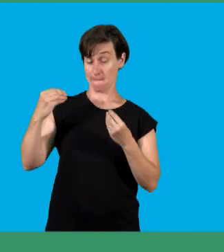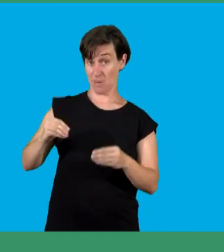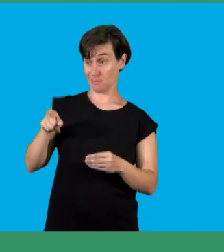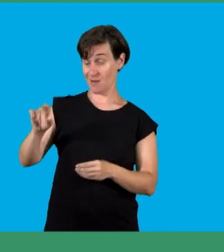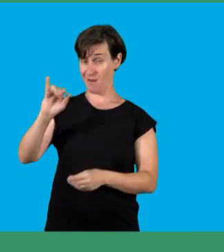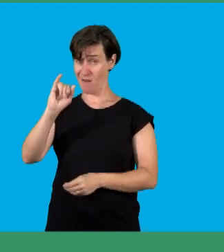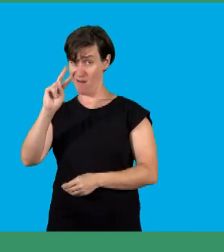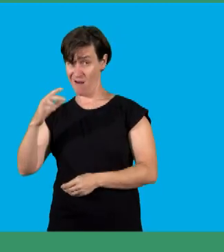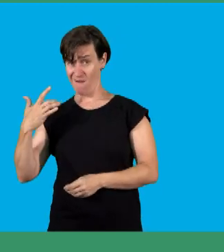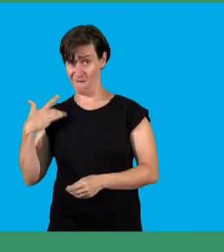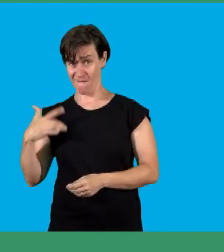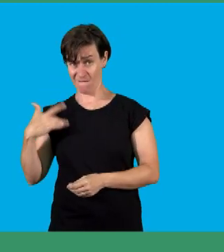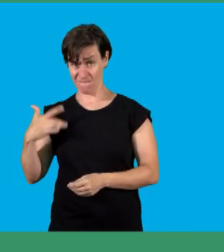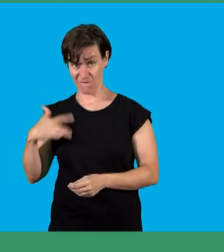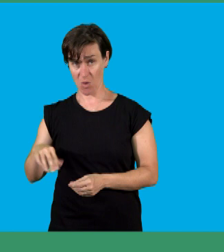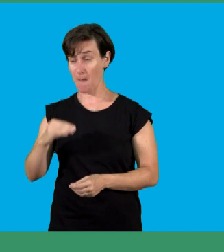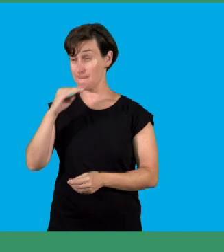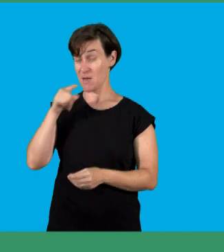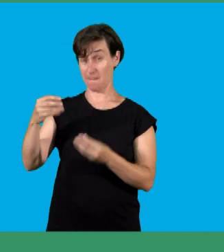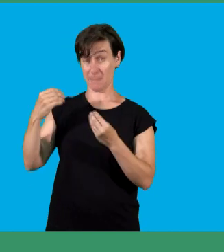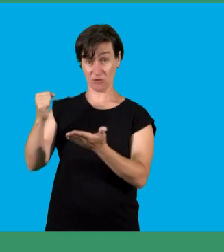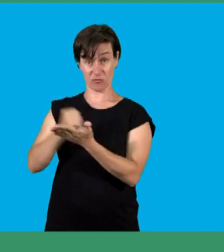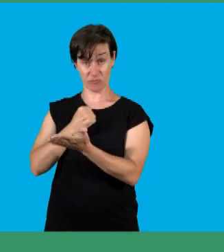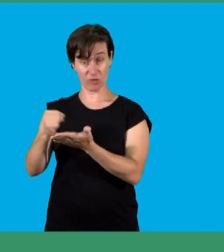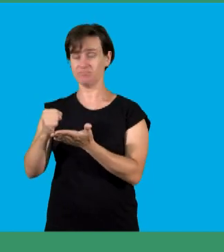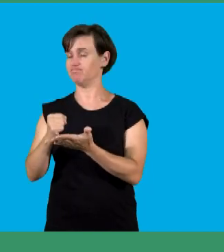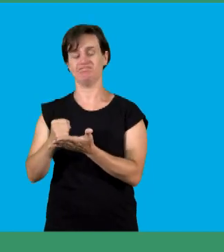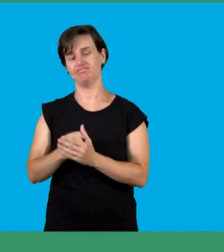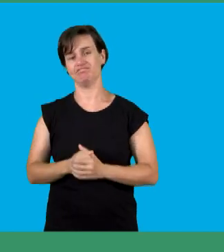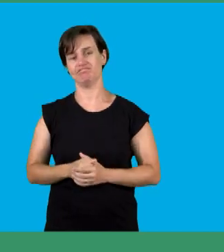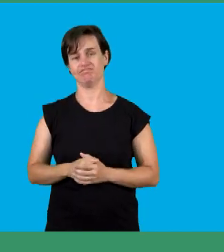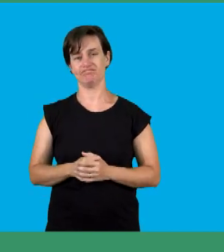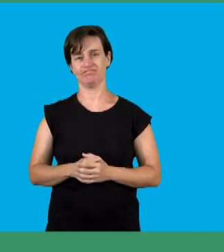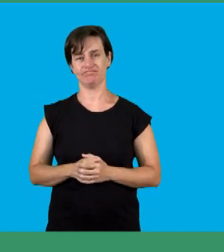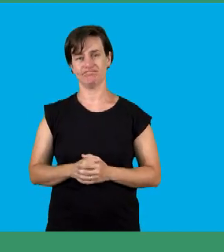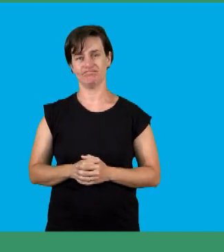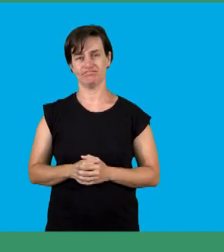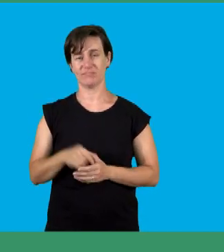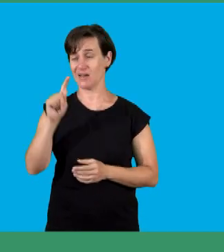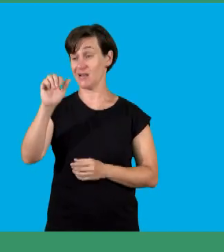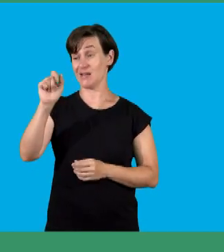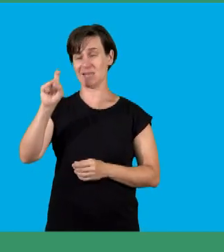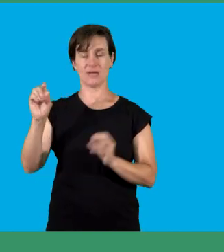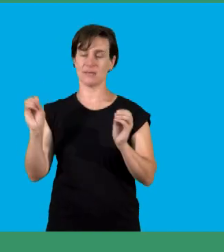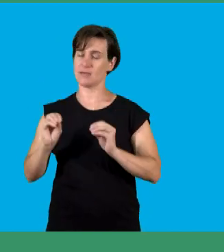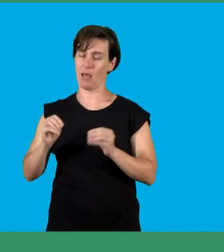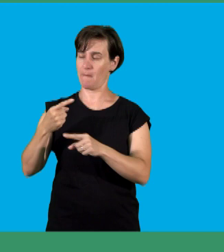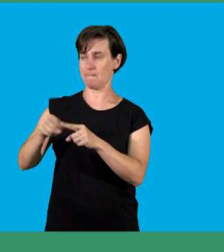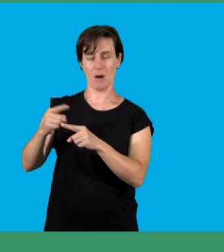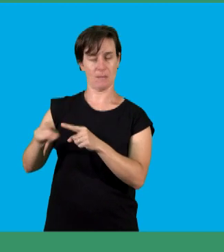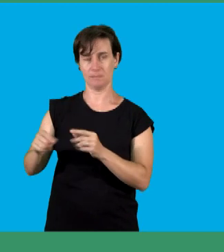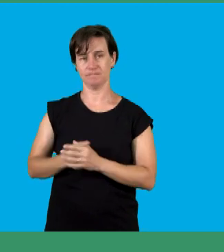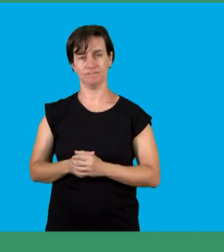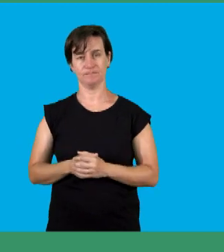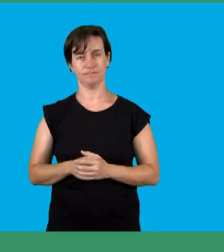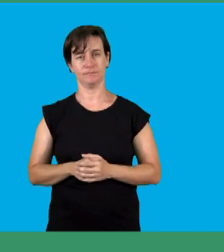you find under the informal sector, these businesses are not registered with the CIPC, and these businesses do not pay tax on the